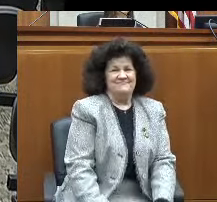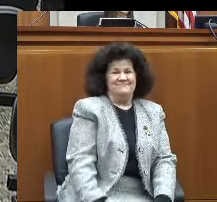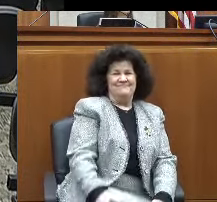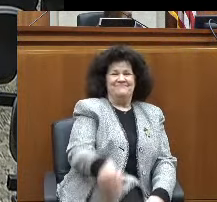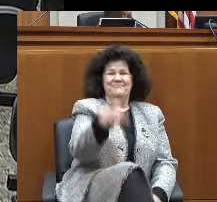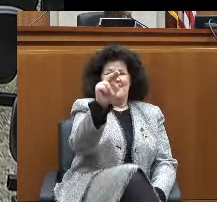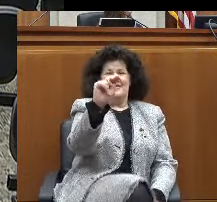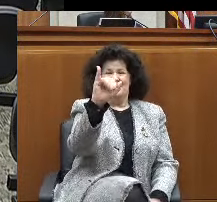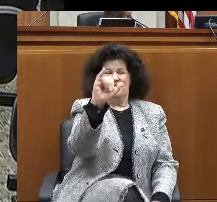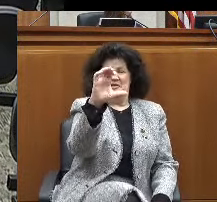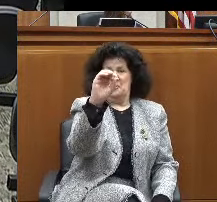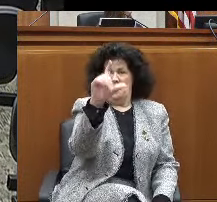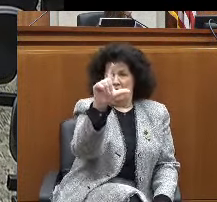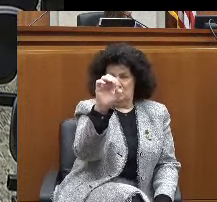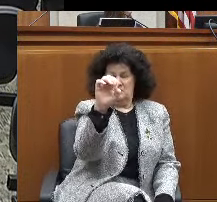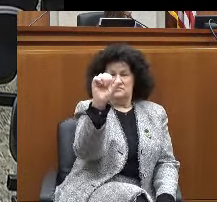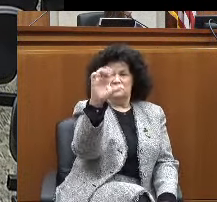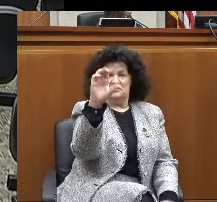Representing